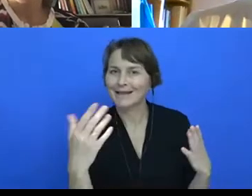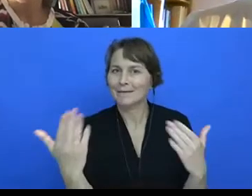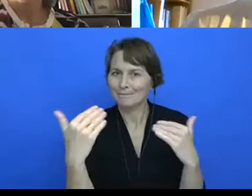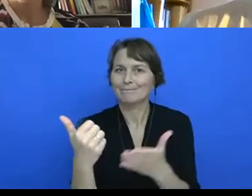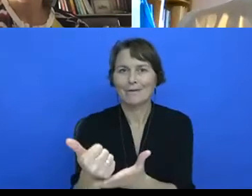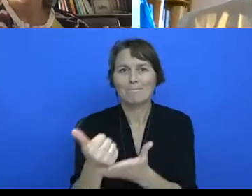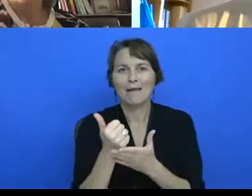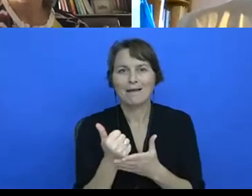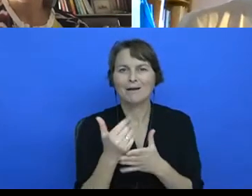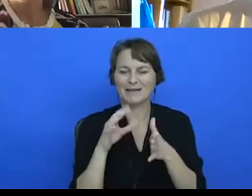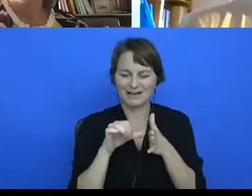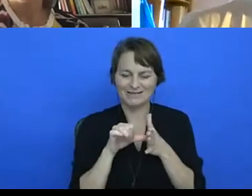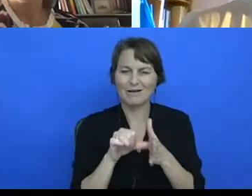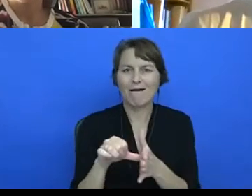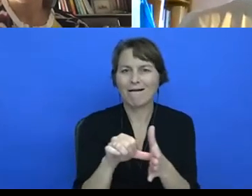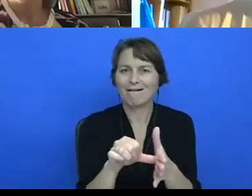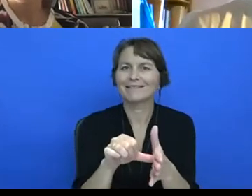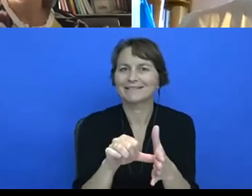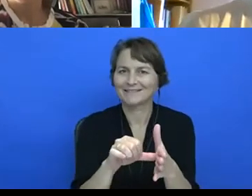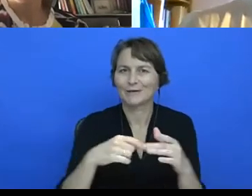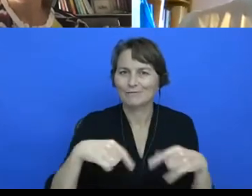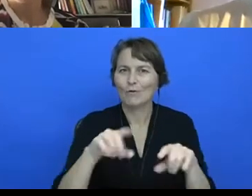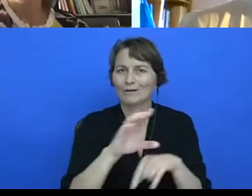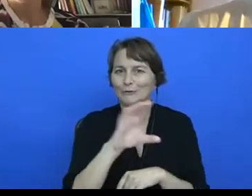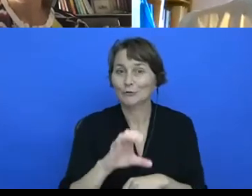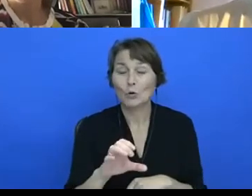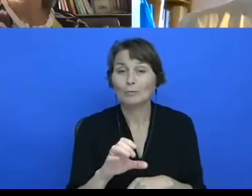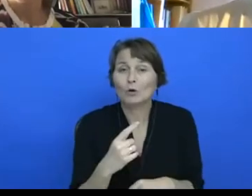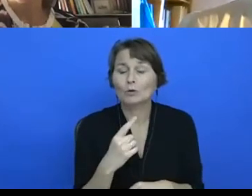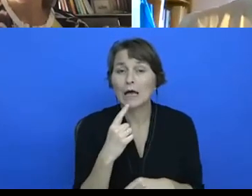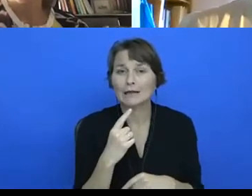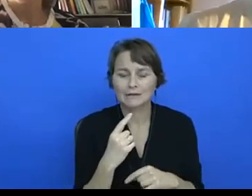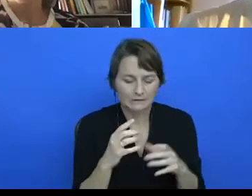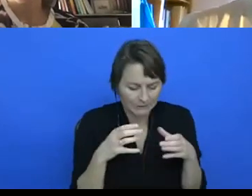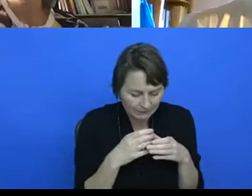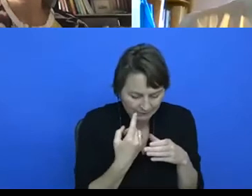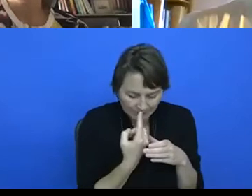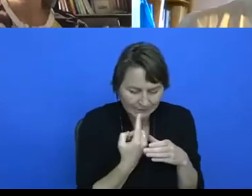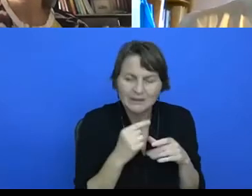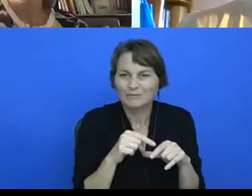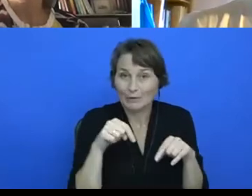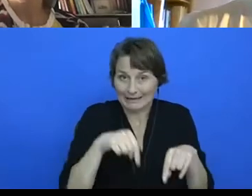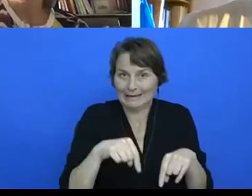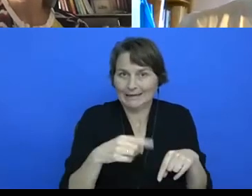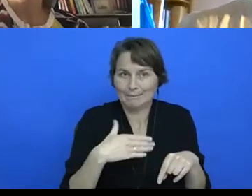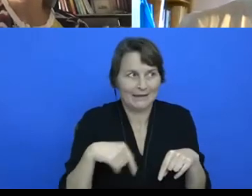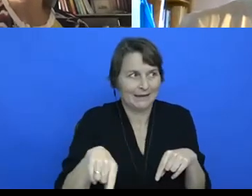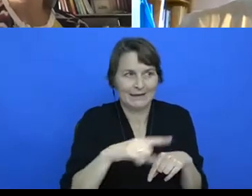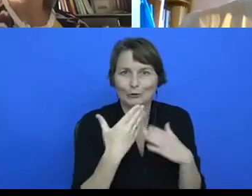really lovely to take advantage of the community, because it's no longer just the students on your physical campus, for example, who can help